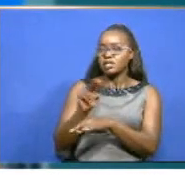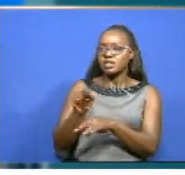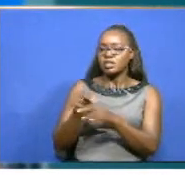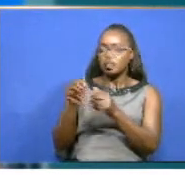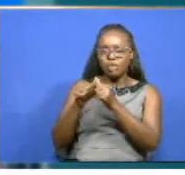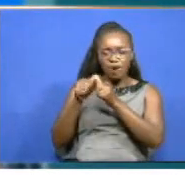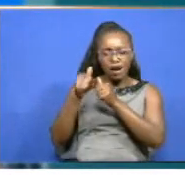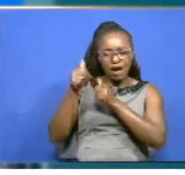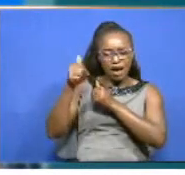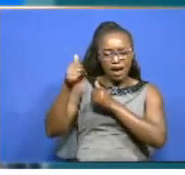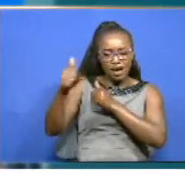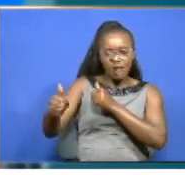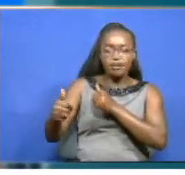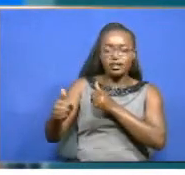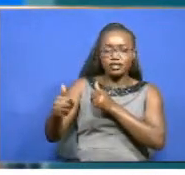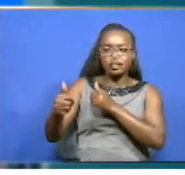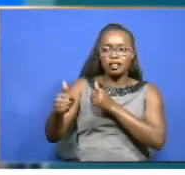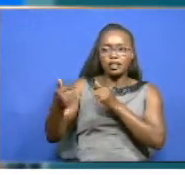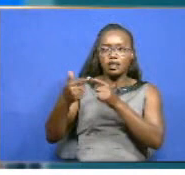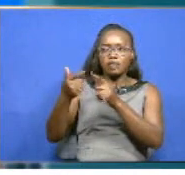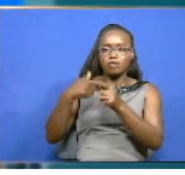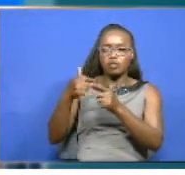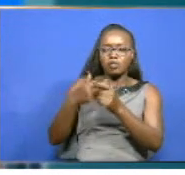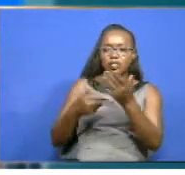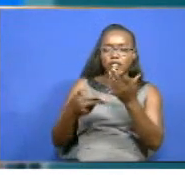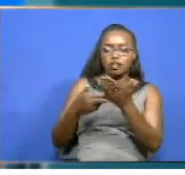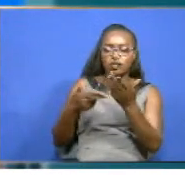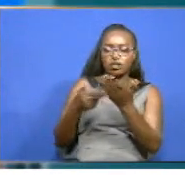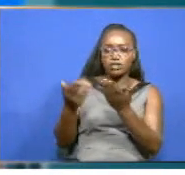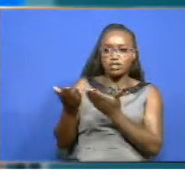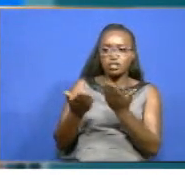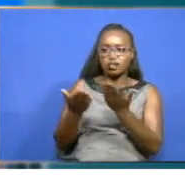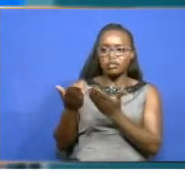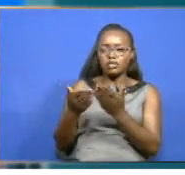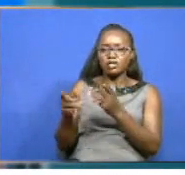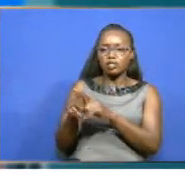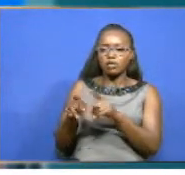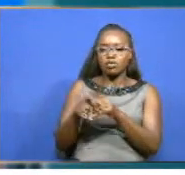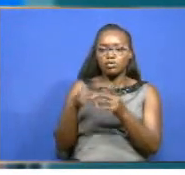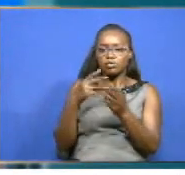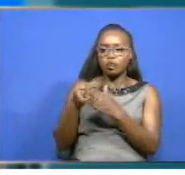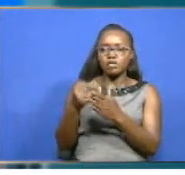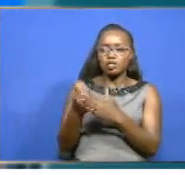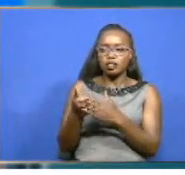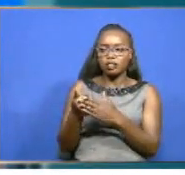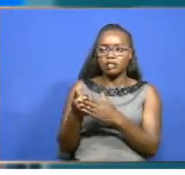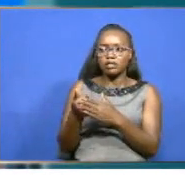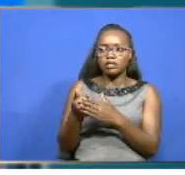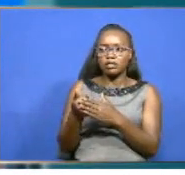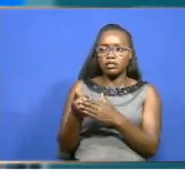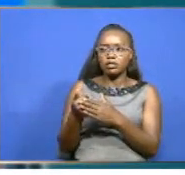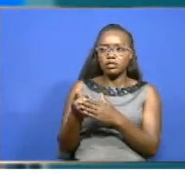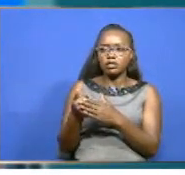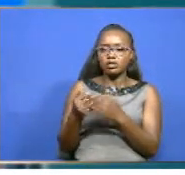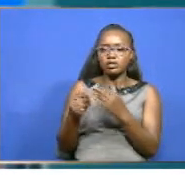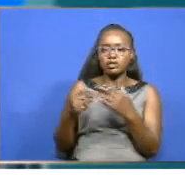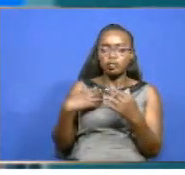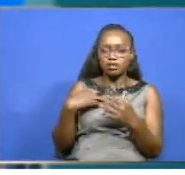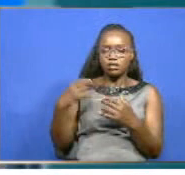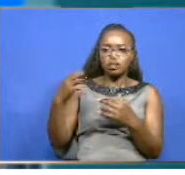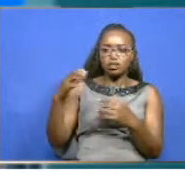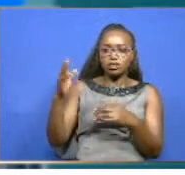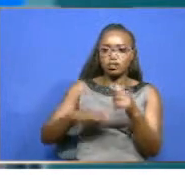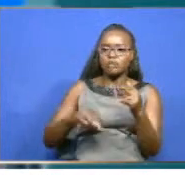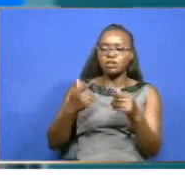ahead from us in terms of technology, in terms of services, in terms of money. Countries that are richer than us, the